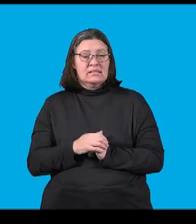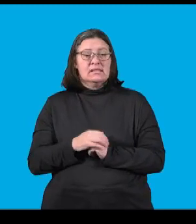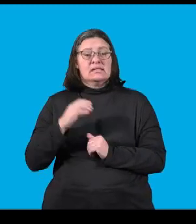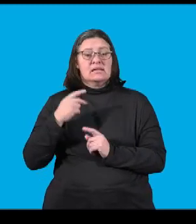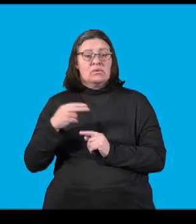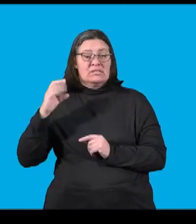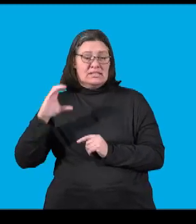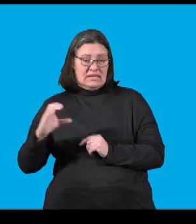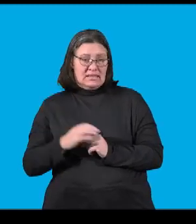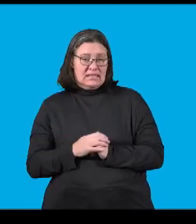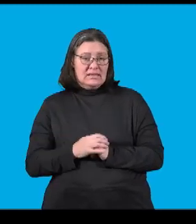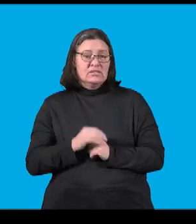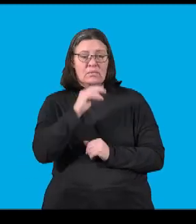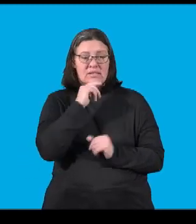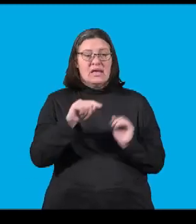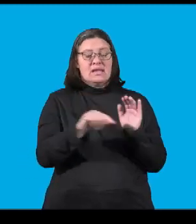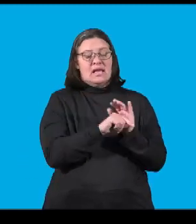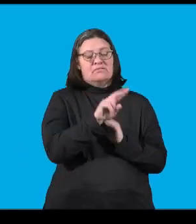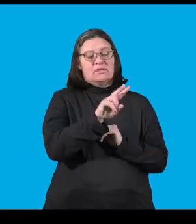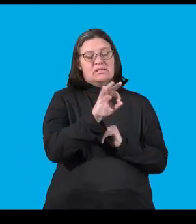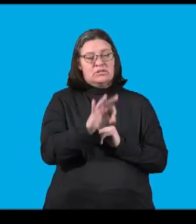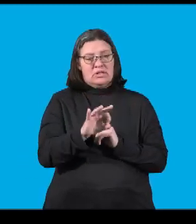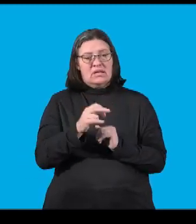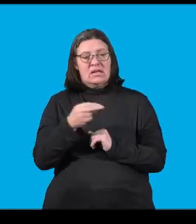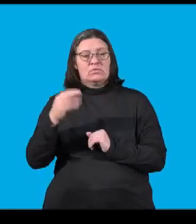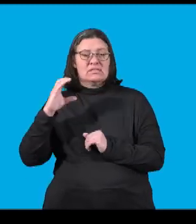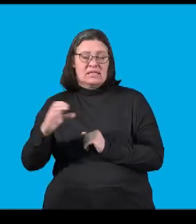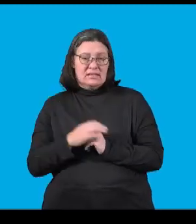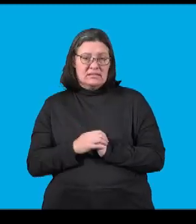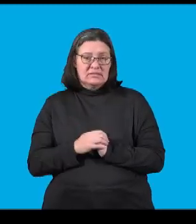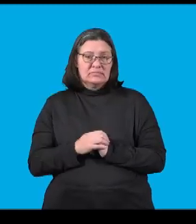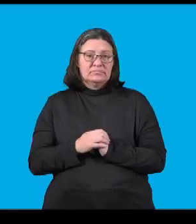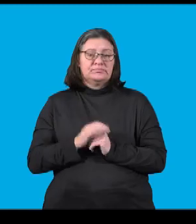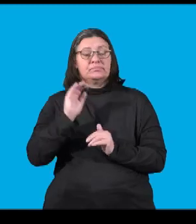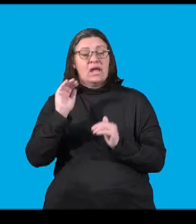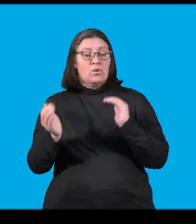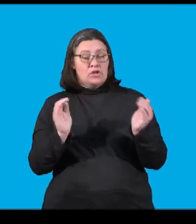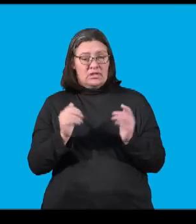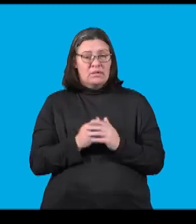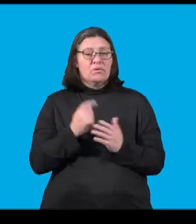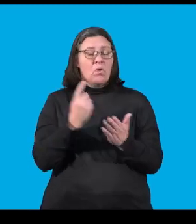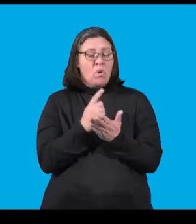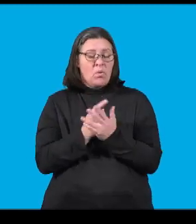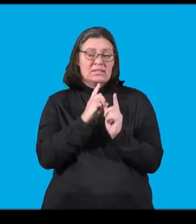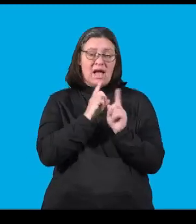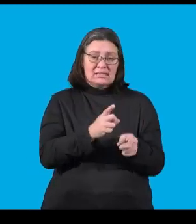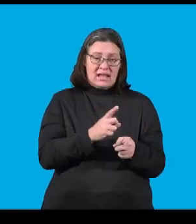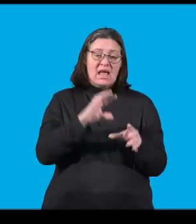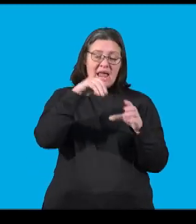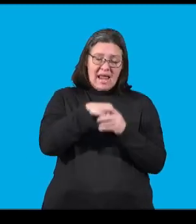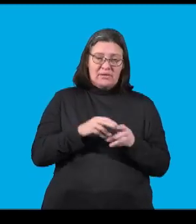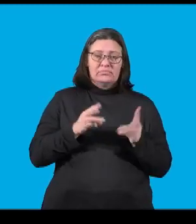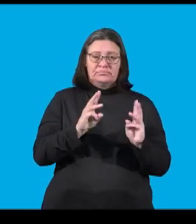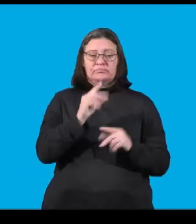28. So we get that c is equal to negative 23. So therefore my equation now, remember to